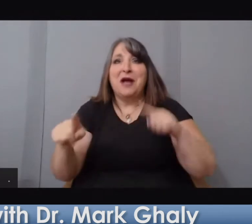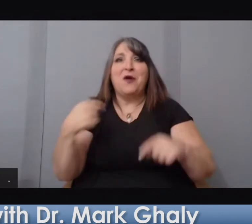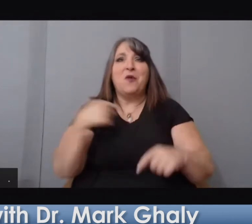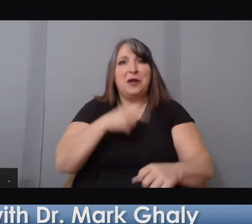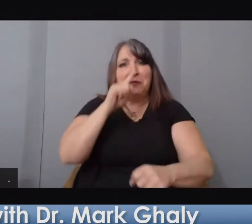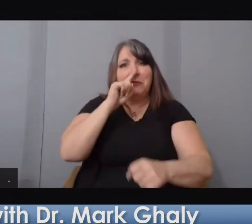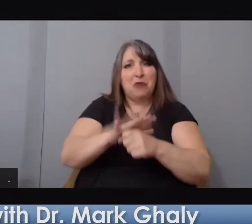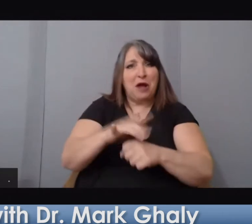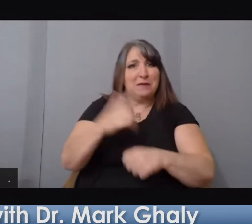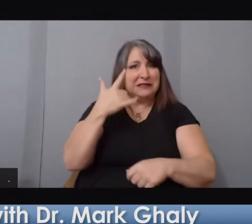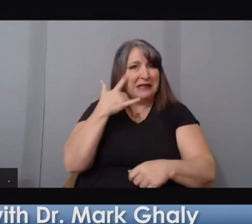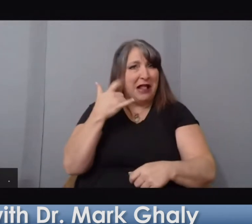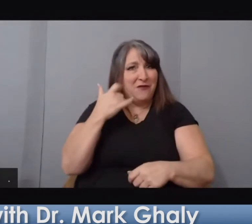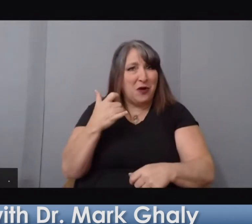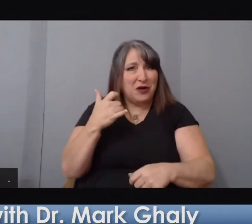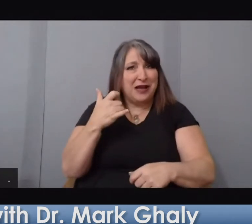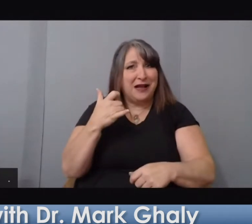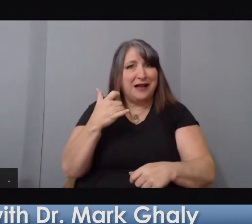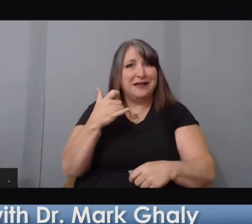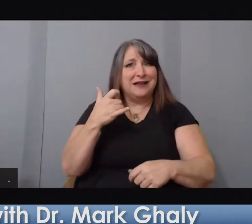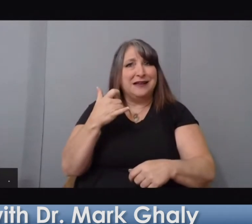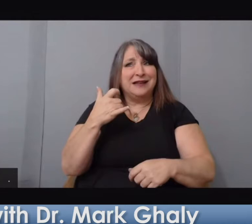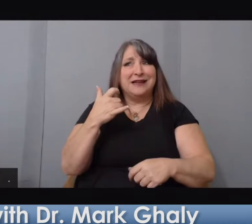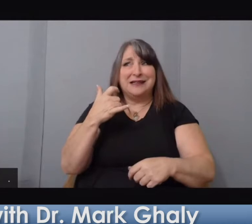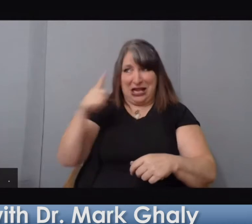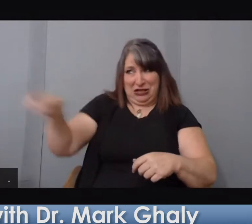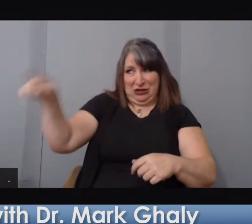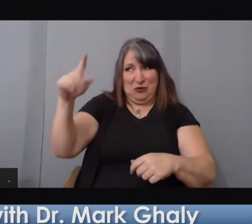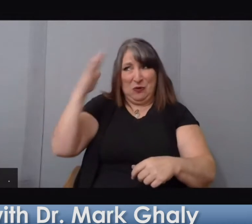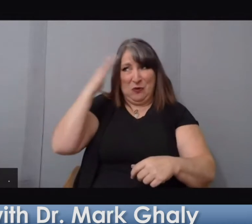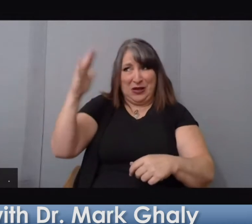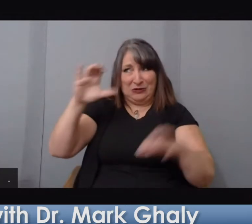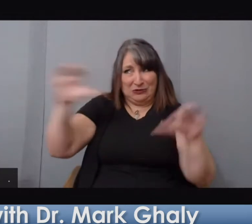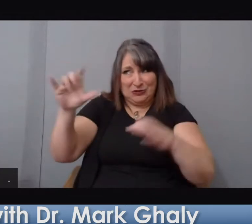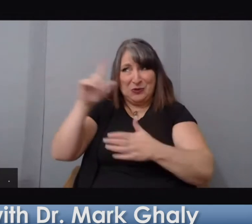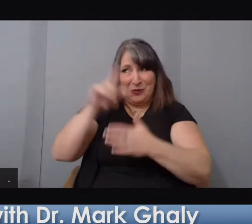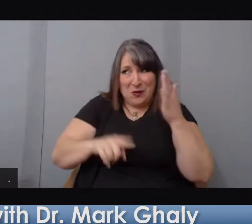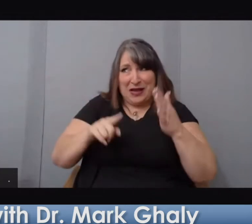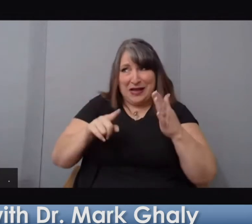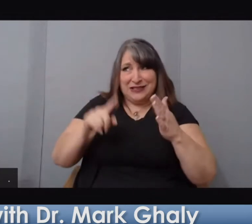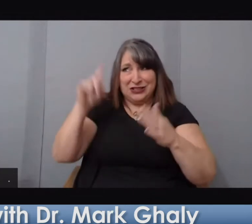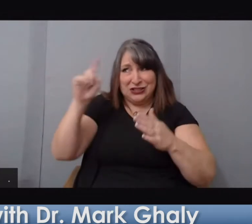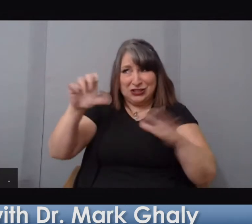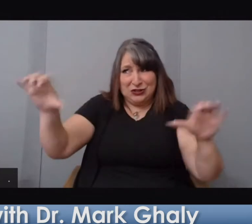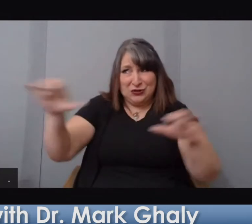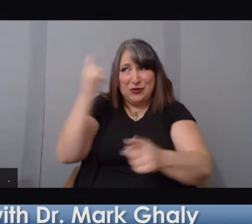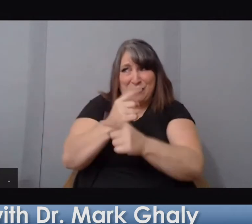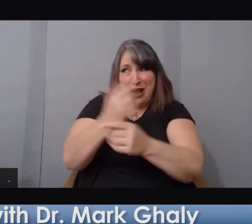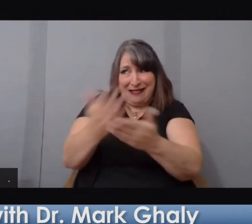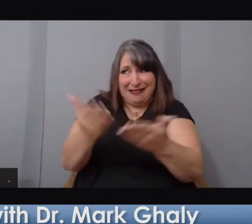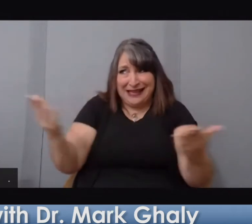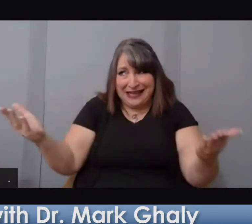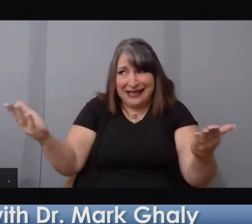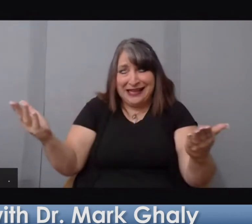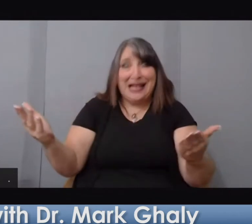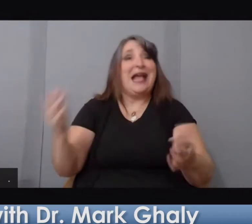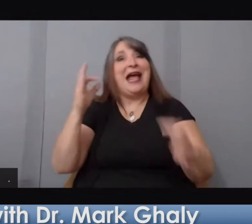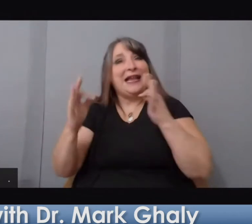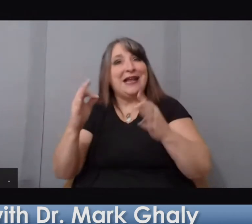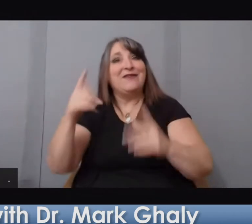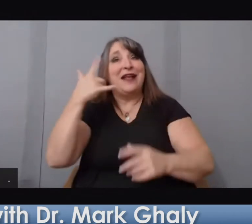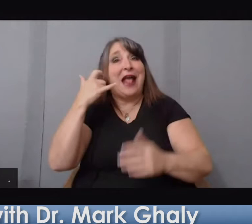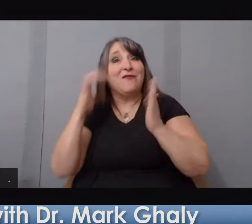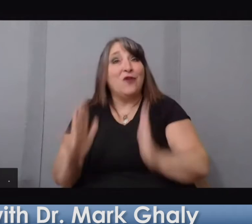to do what we believe is the right thing. And that is going to help us along the way throughout this